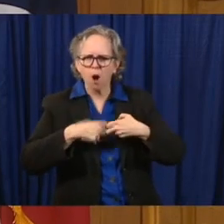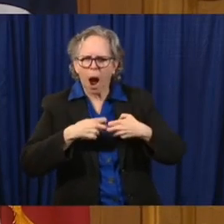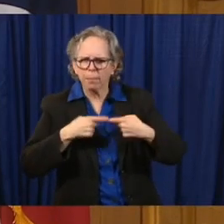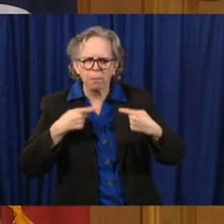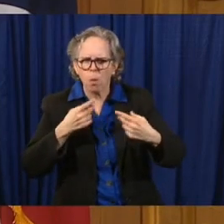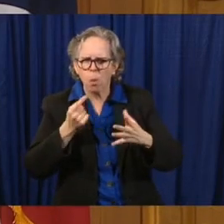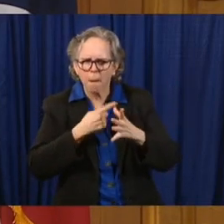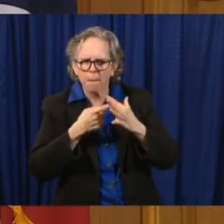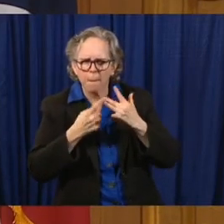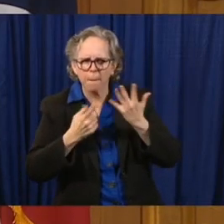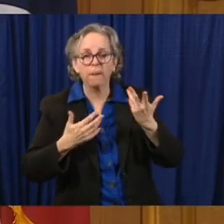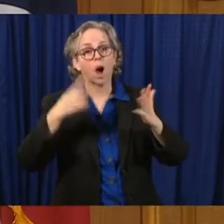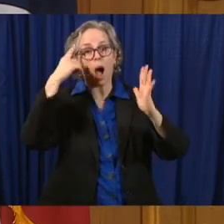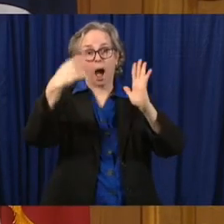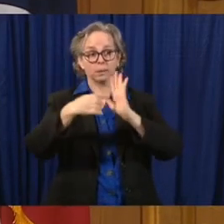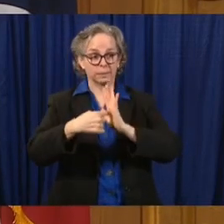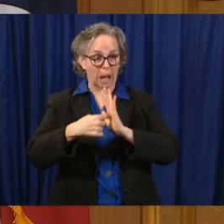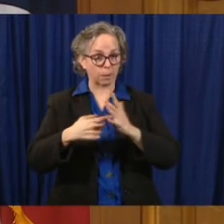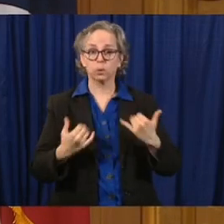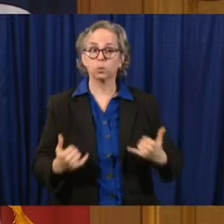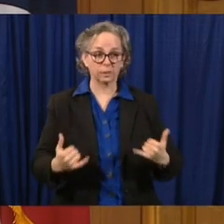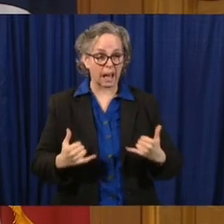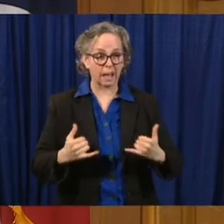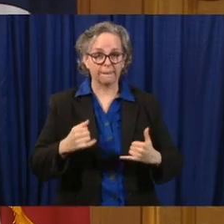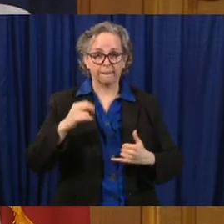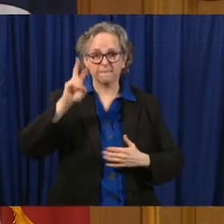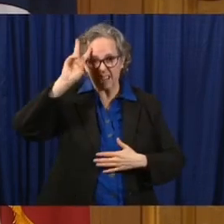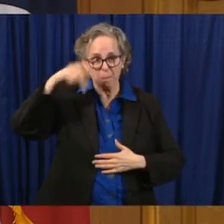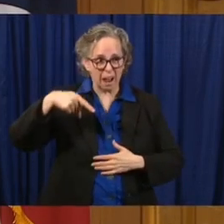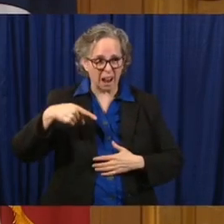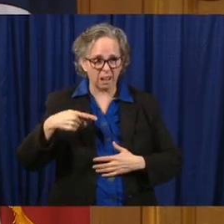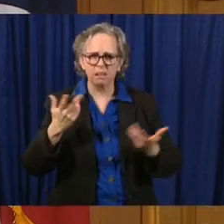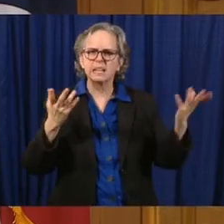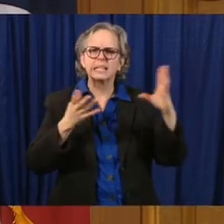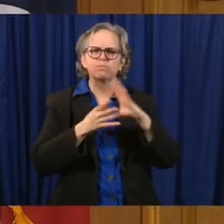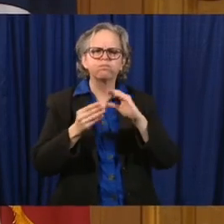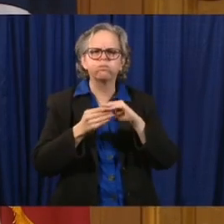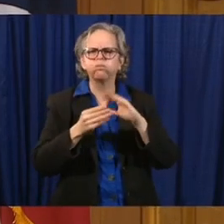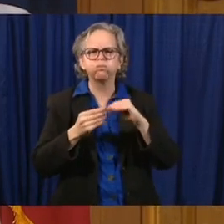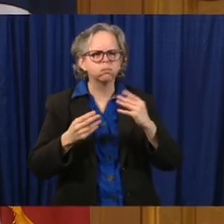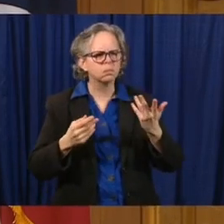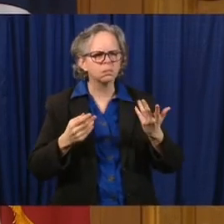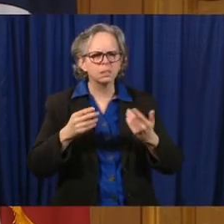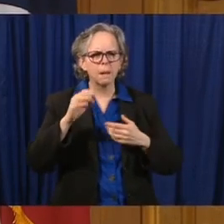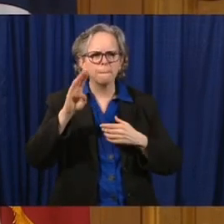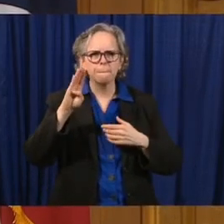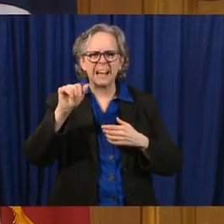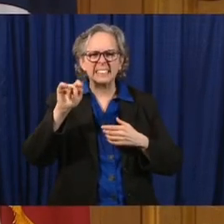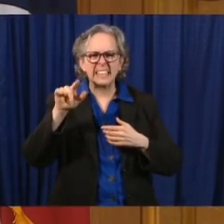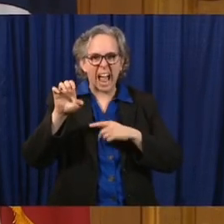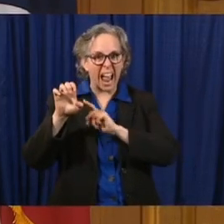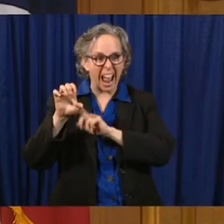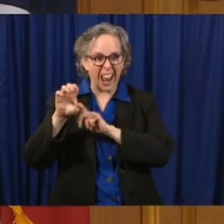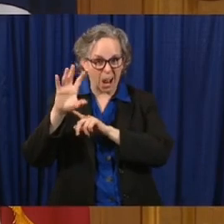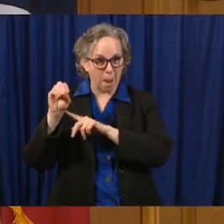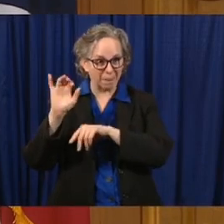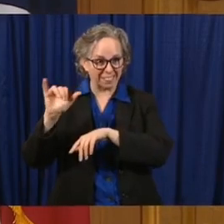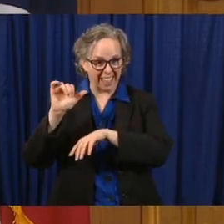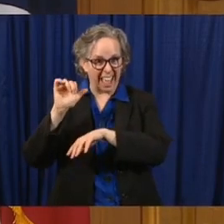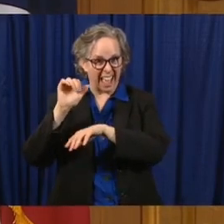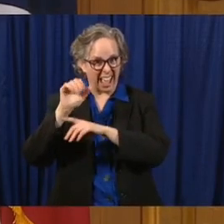today. It was probably about an hour and a half, I think. But that exchange of information and what takes place on those calls is, look, here's what we've got, here's